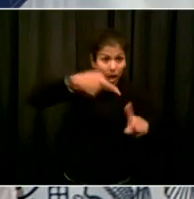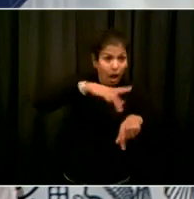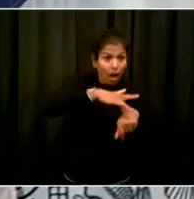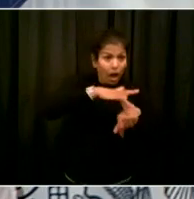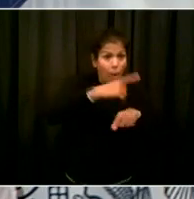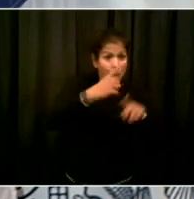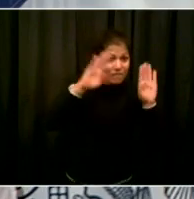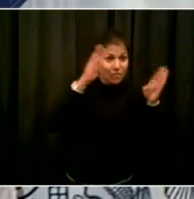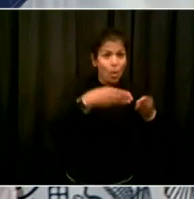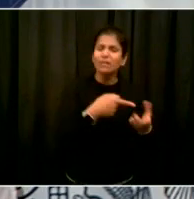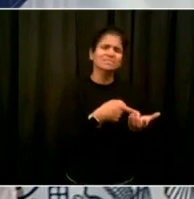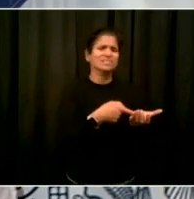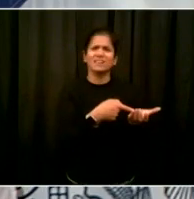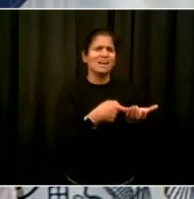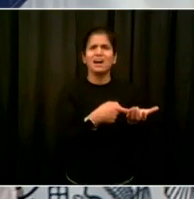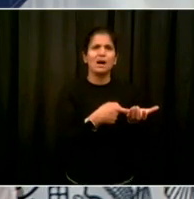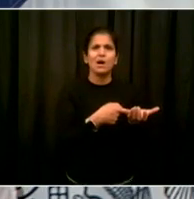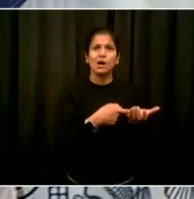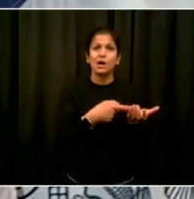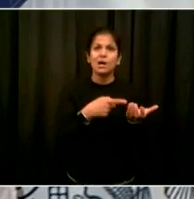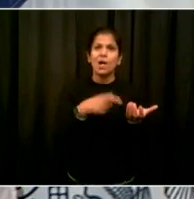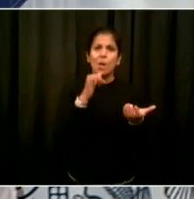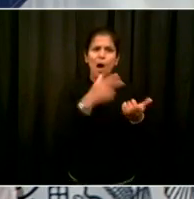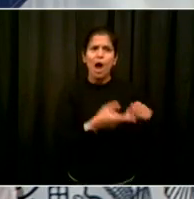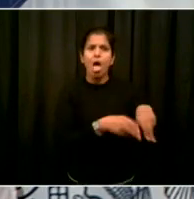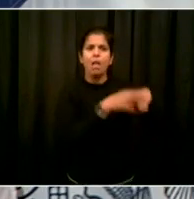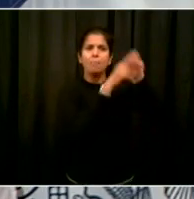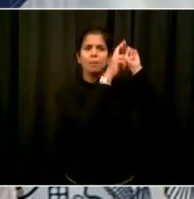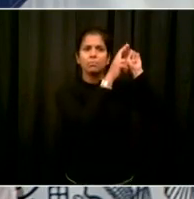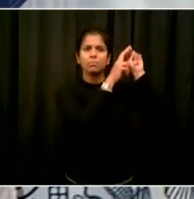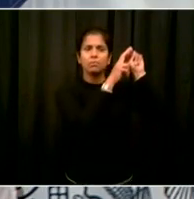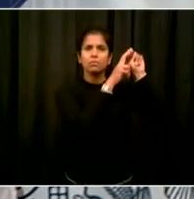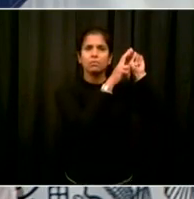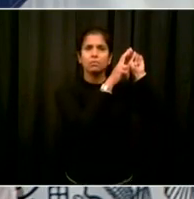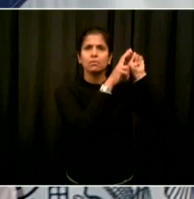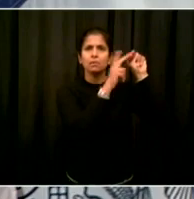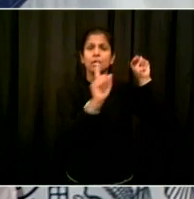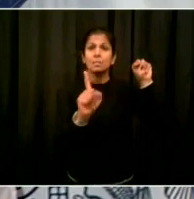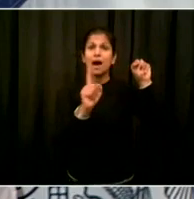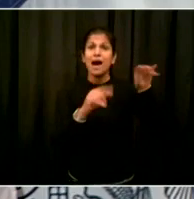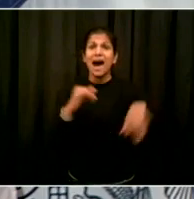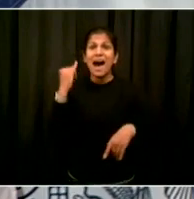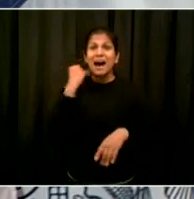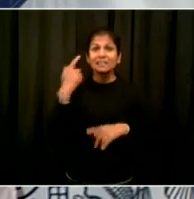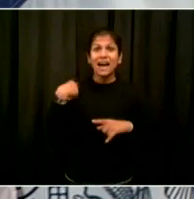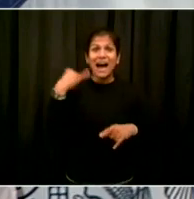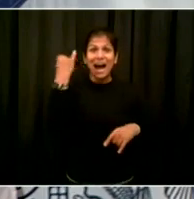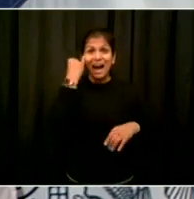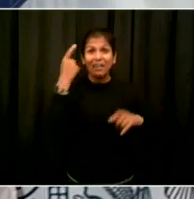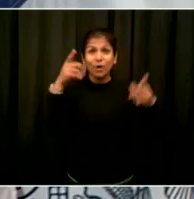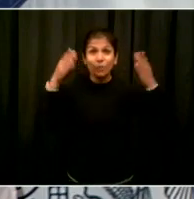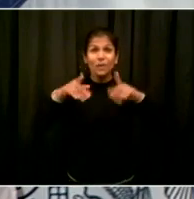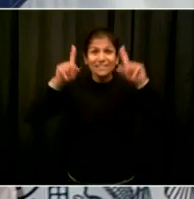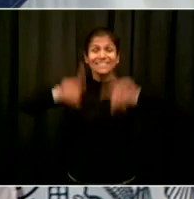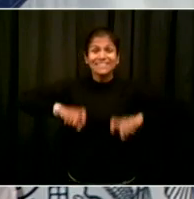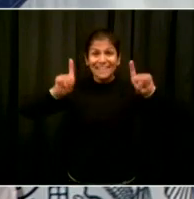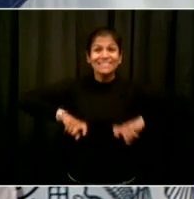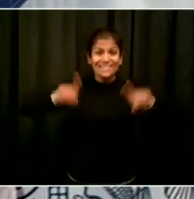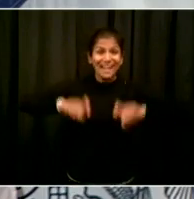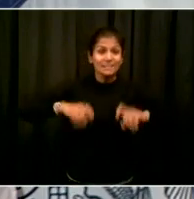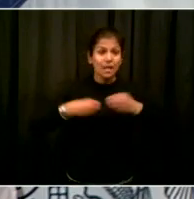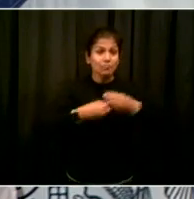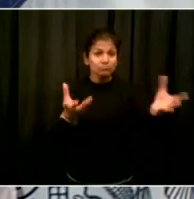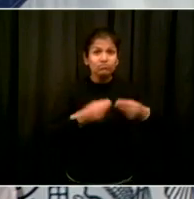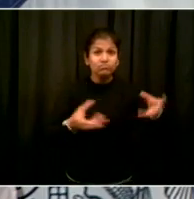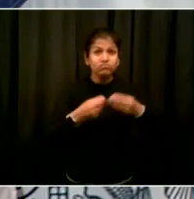testing inevitably leads to, fewer and fewer people testing positive over time. That's what we actually need to know. If you do a lot more